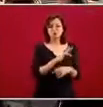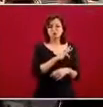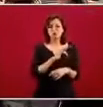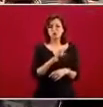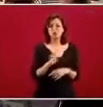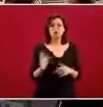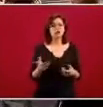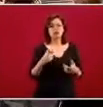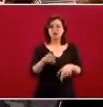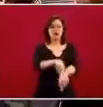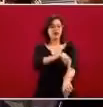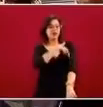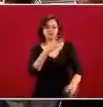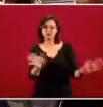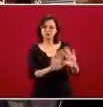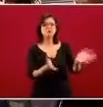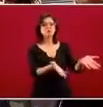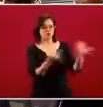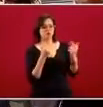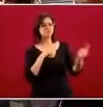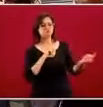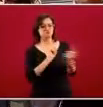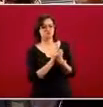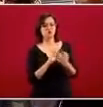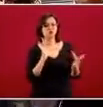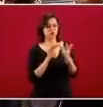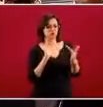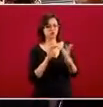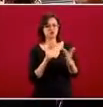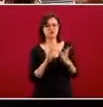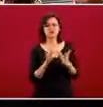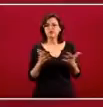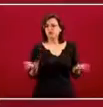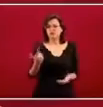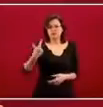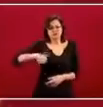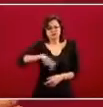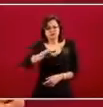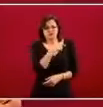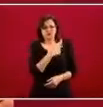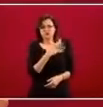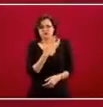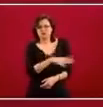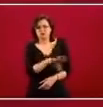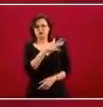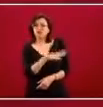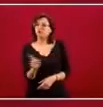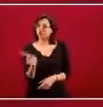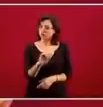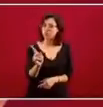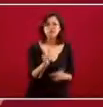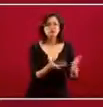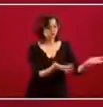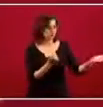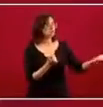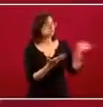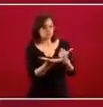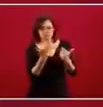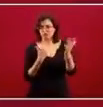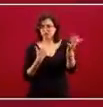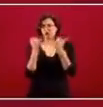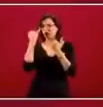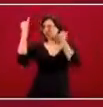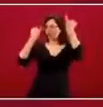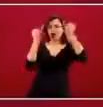All right, yes. Give them, please put them in touch with us. We have no resistance whatsoever to these